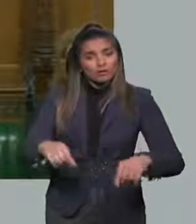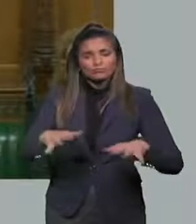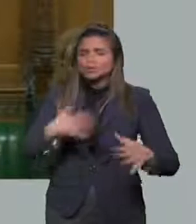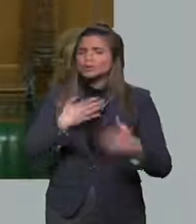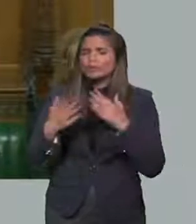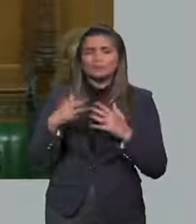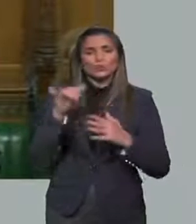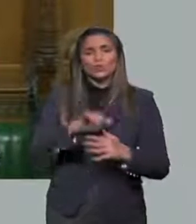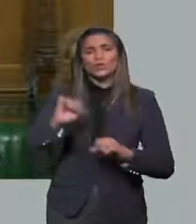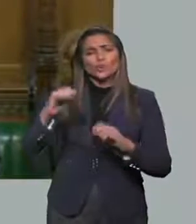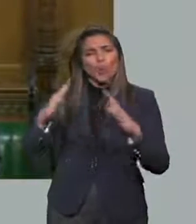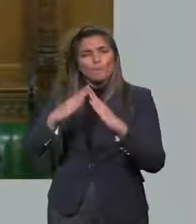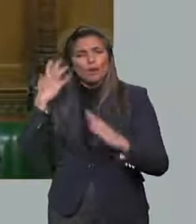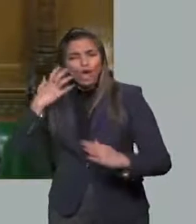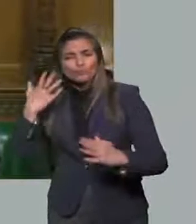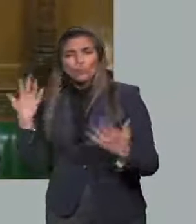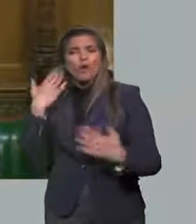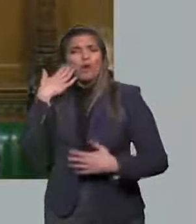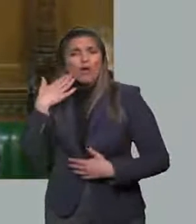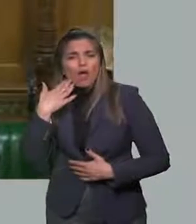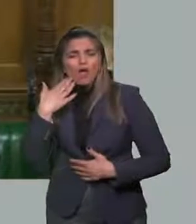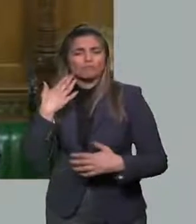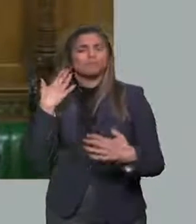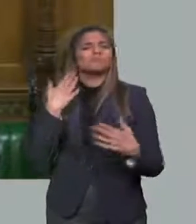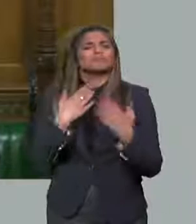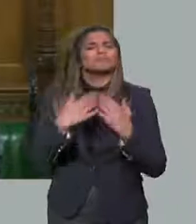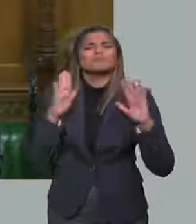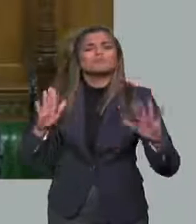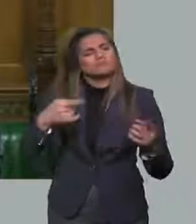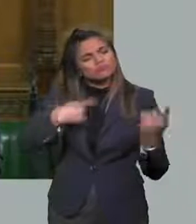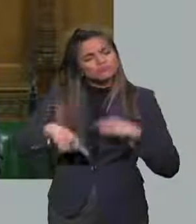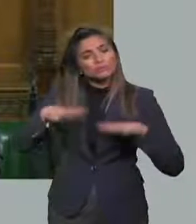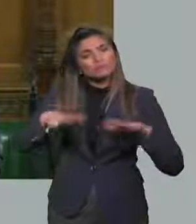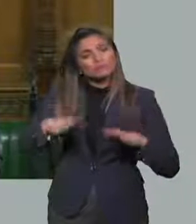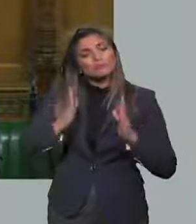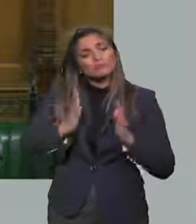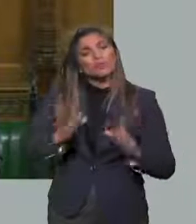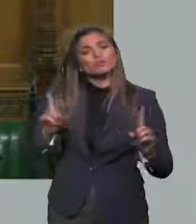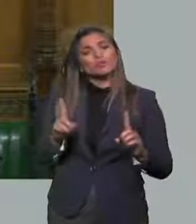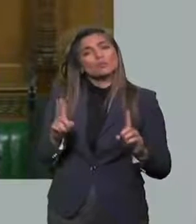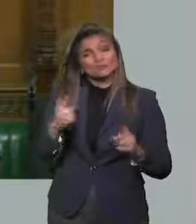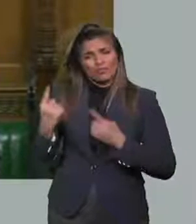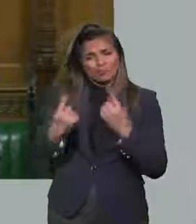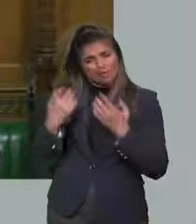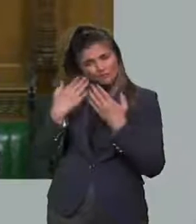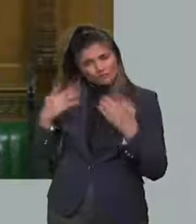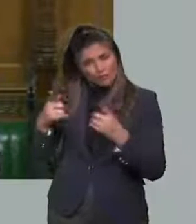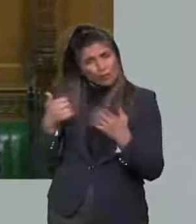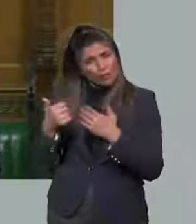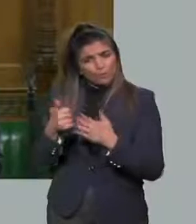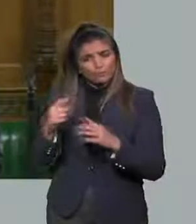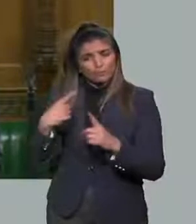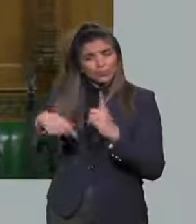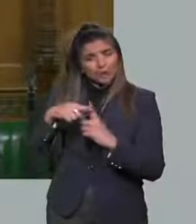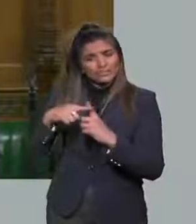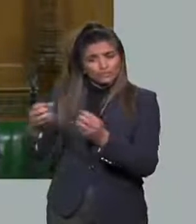they're from or the colour of their skin, make a hugely positive contribution to our society